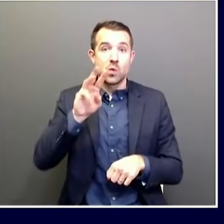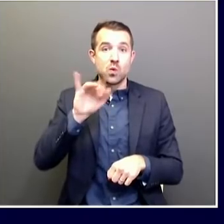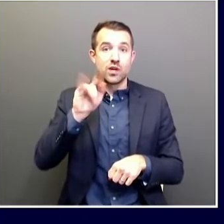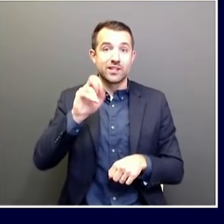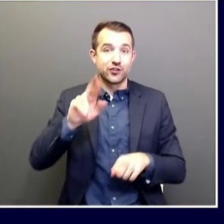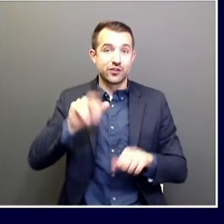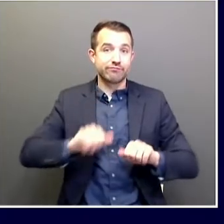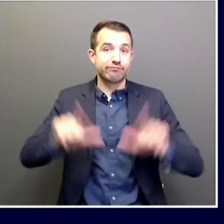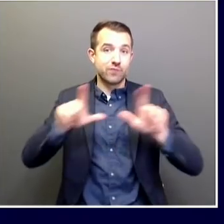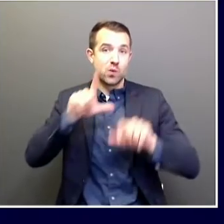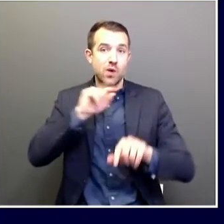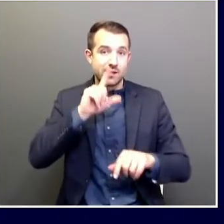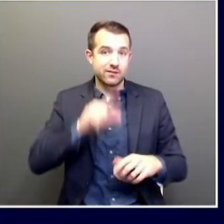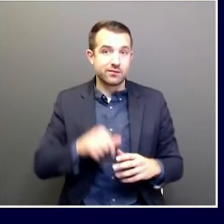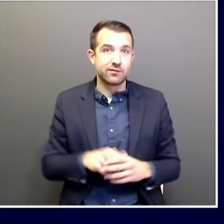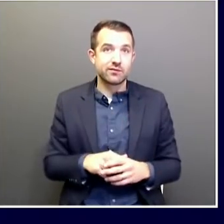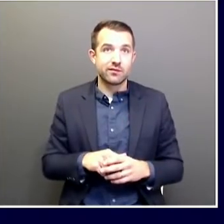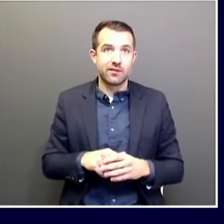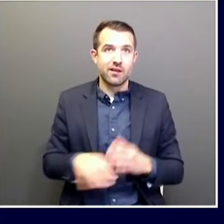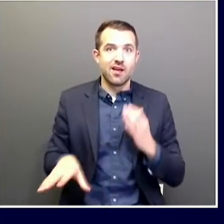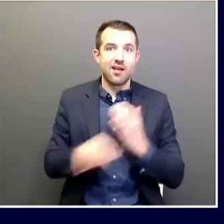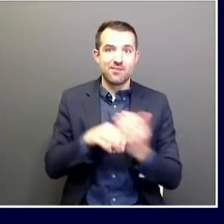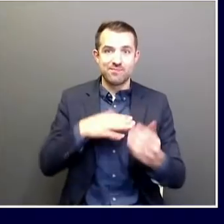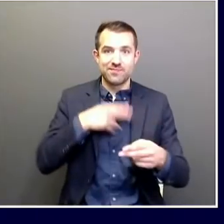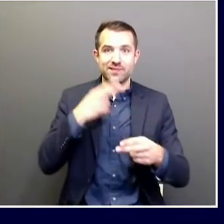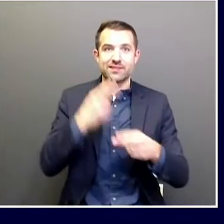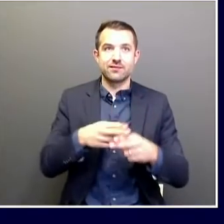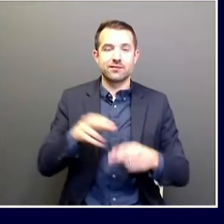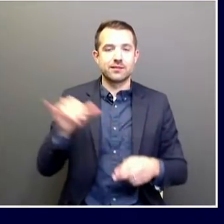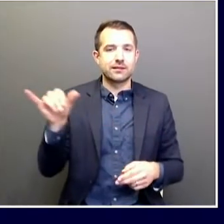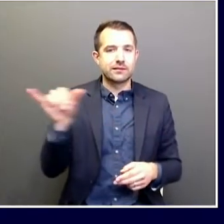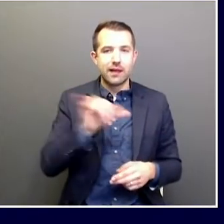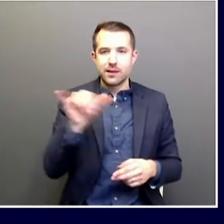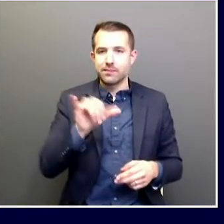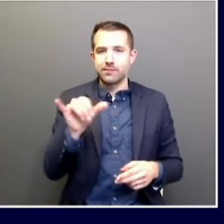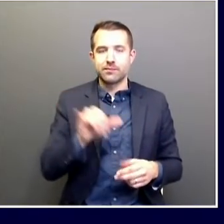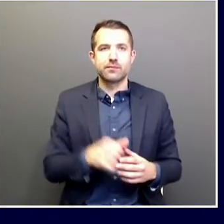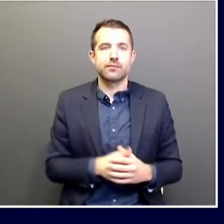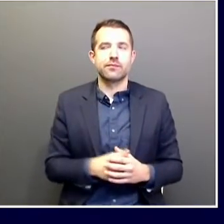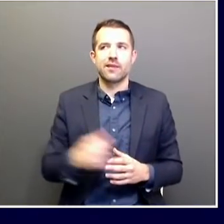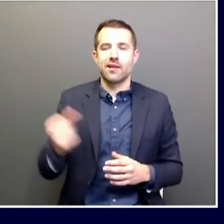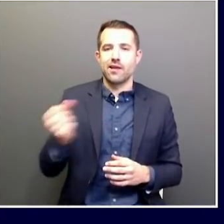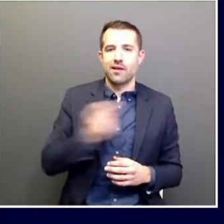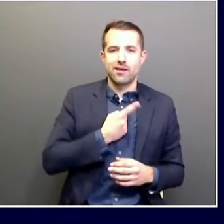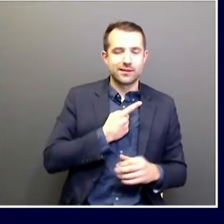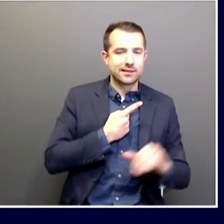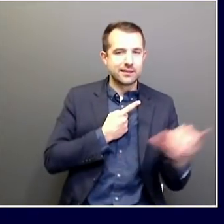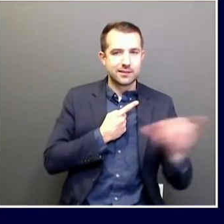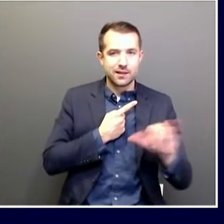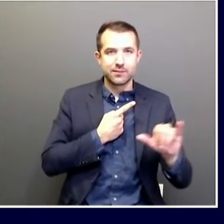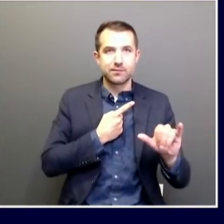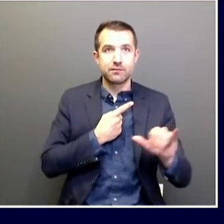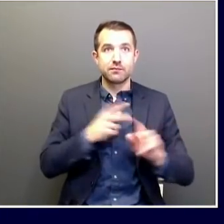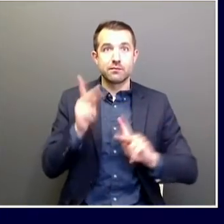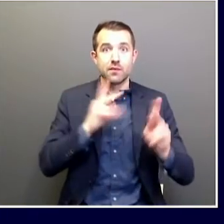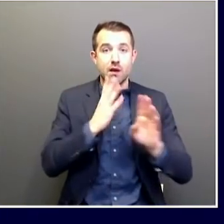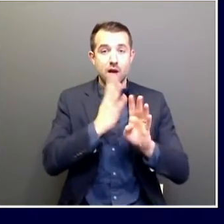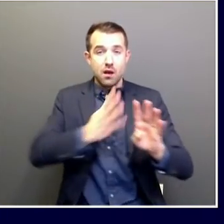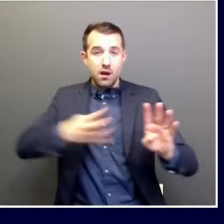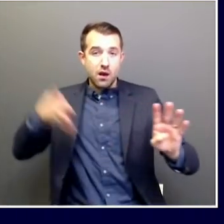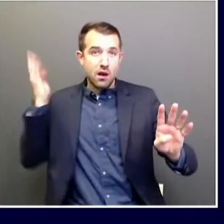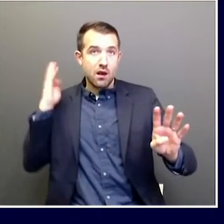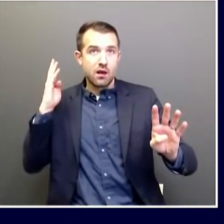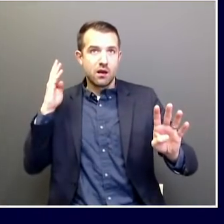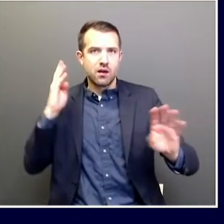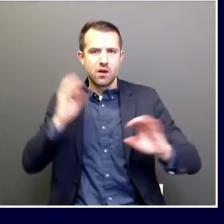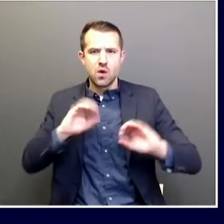a bit concerned about going to a commercial pharmacy in front of other people, answering those questions, and was there a private room